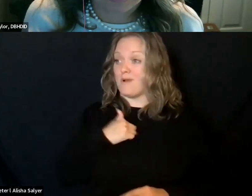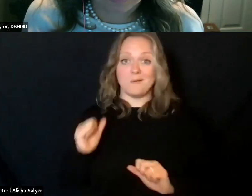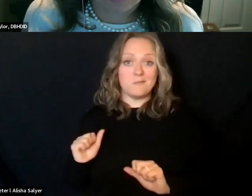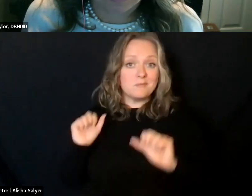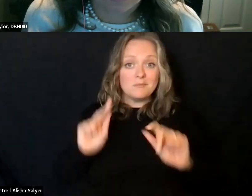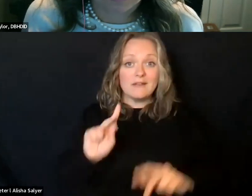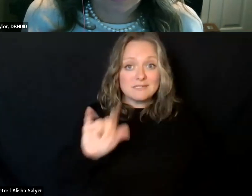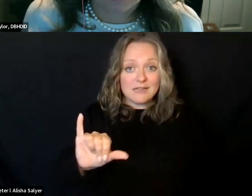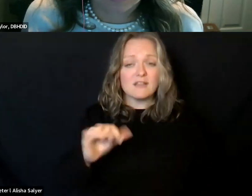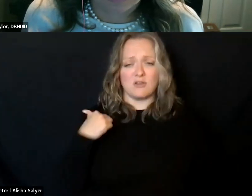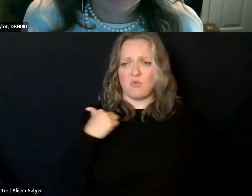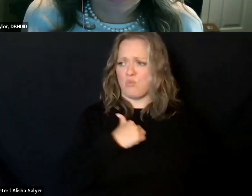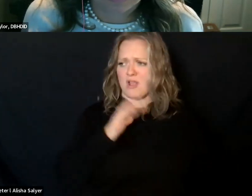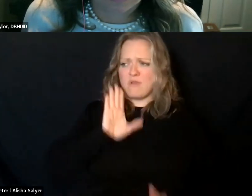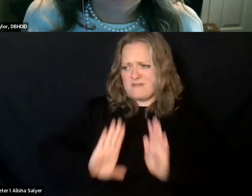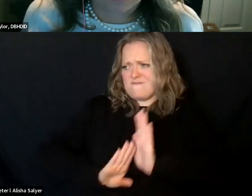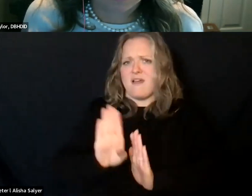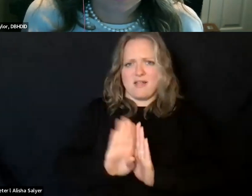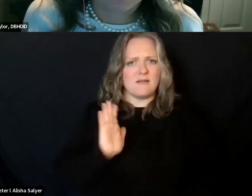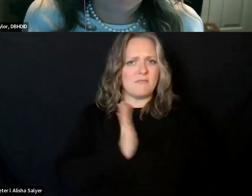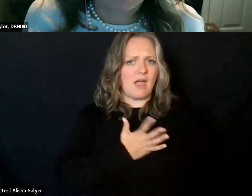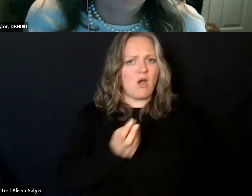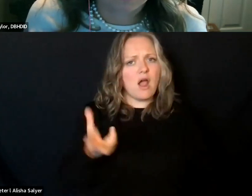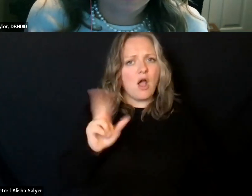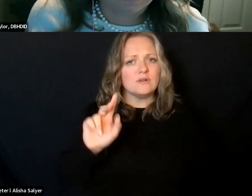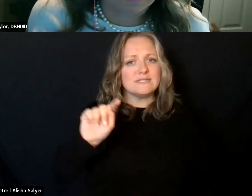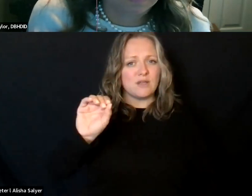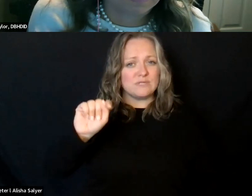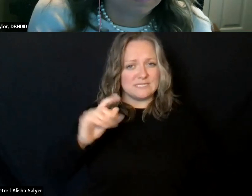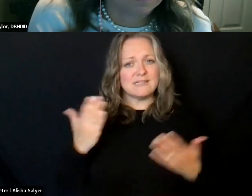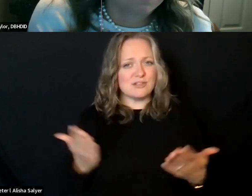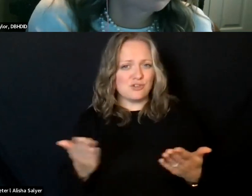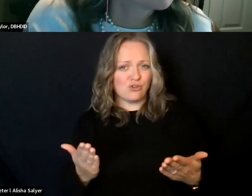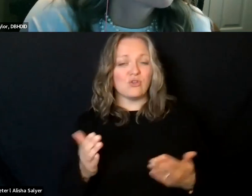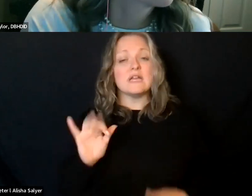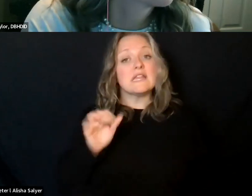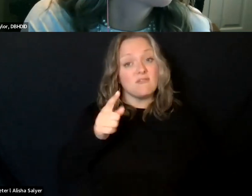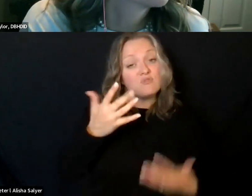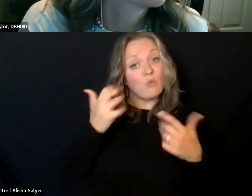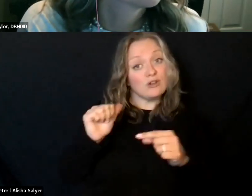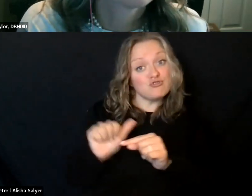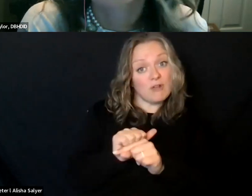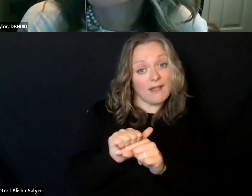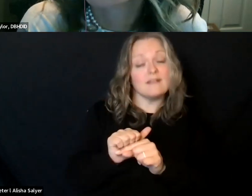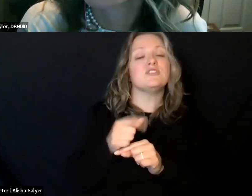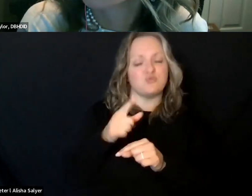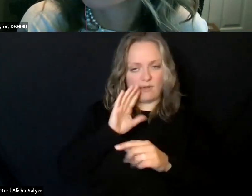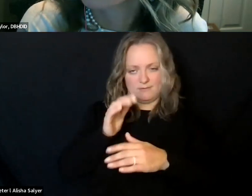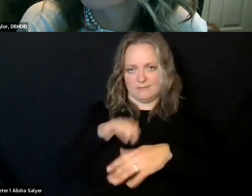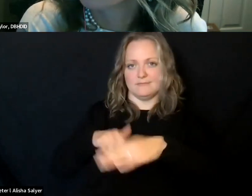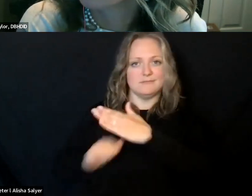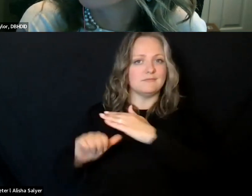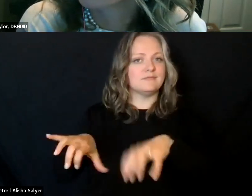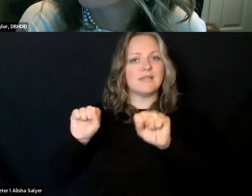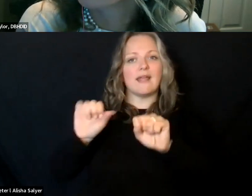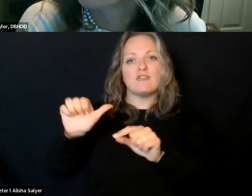own TOT. And then anyone who wants to train will take that TOT training. And so they